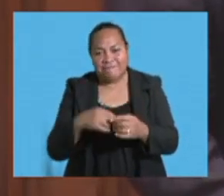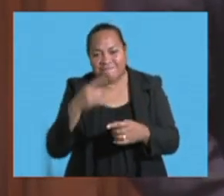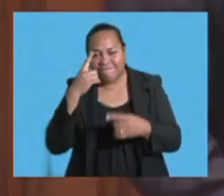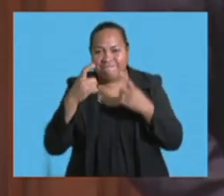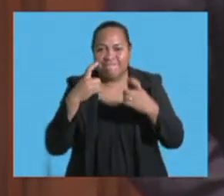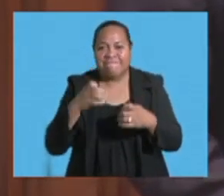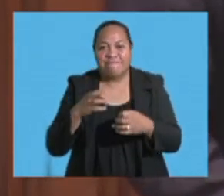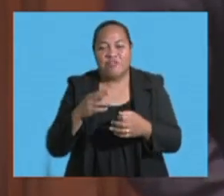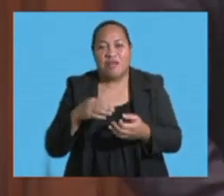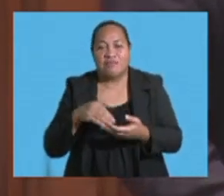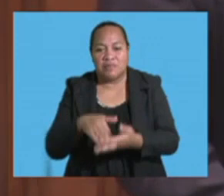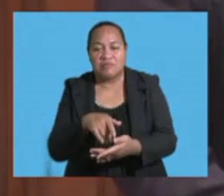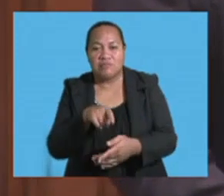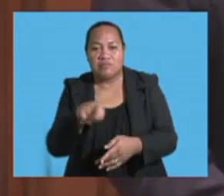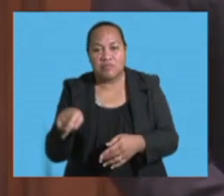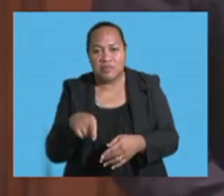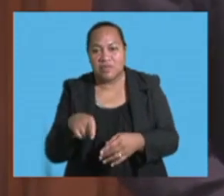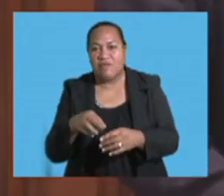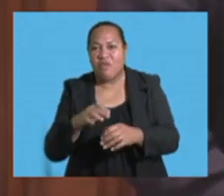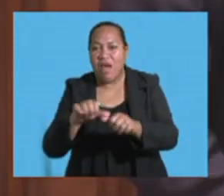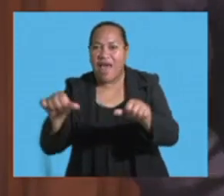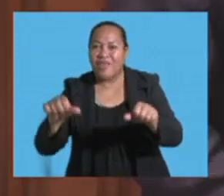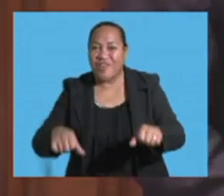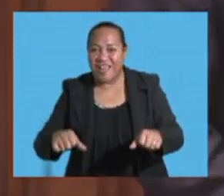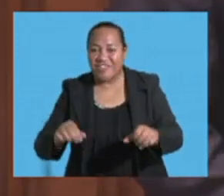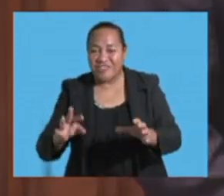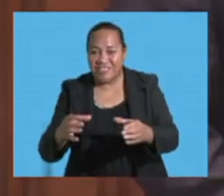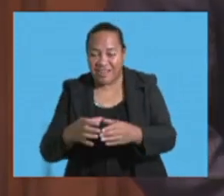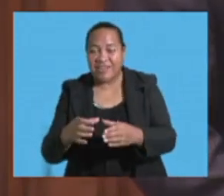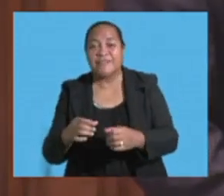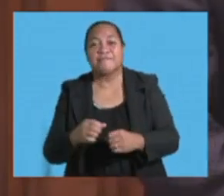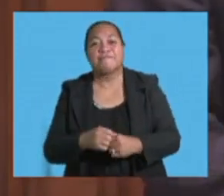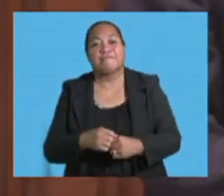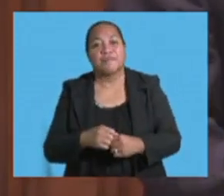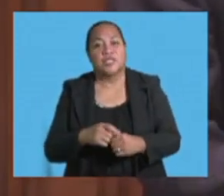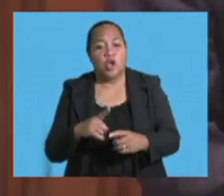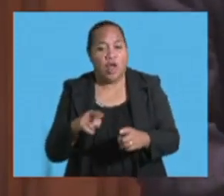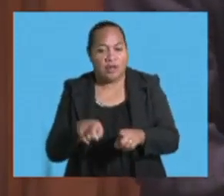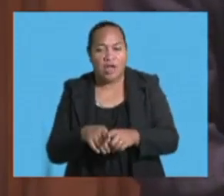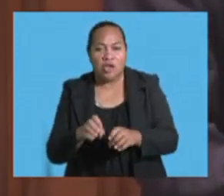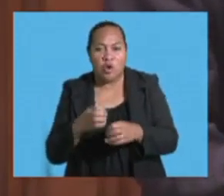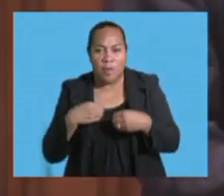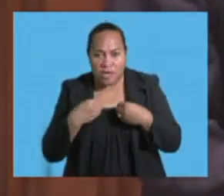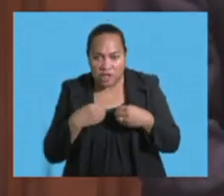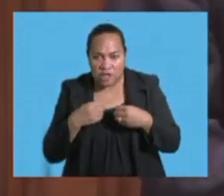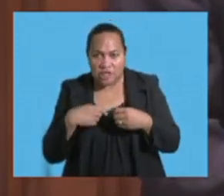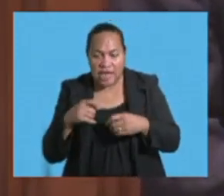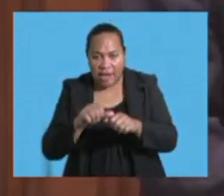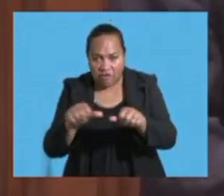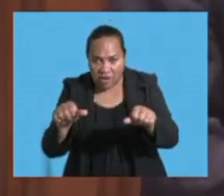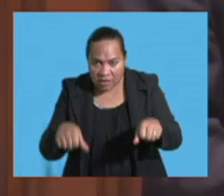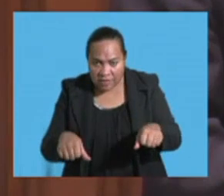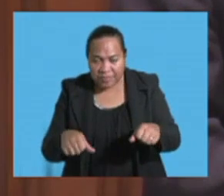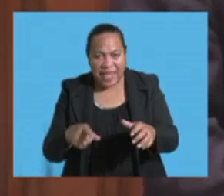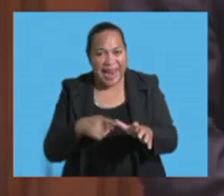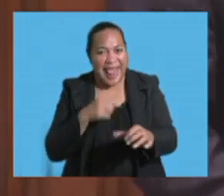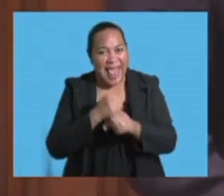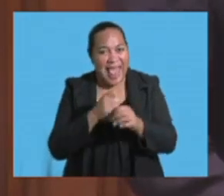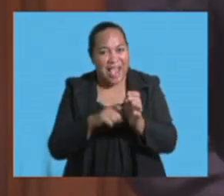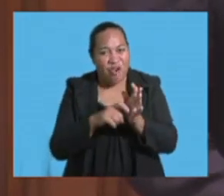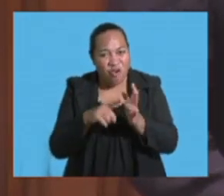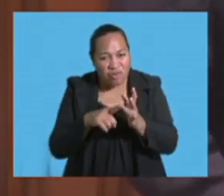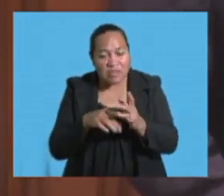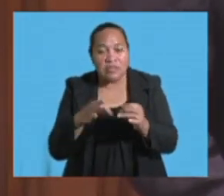engaging in the agricultural sector. It comprises of commercial agriculture and agro-processing,